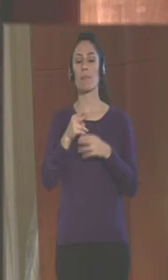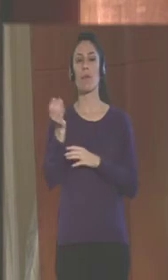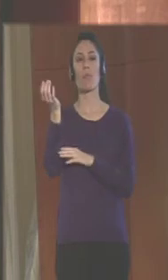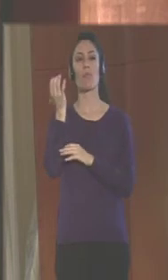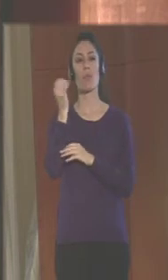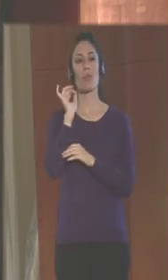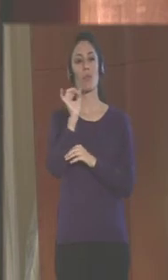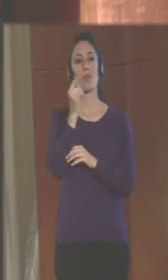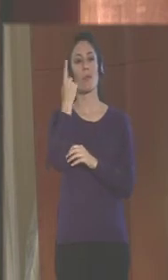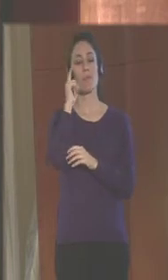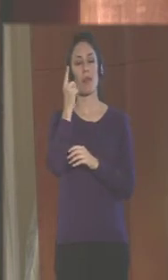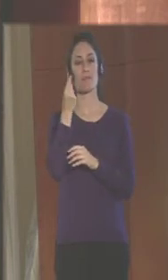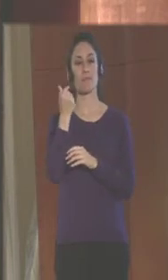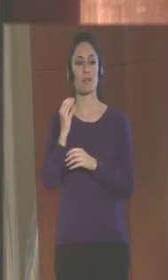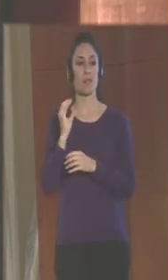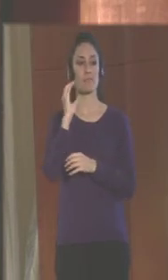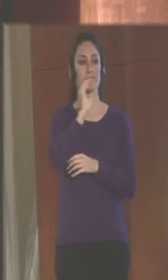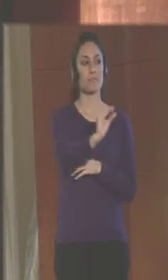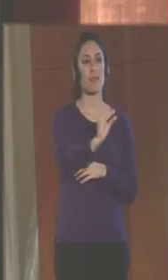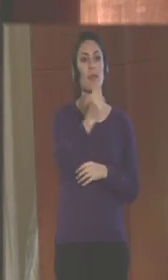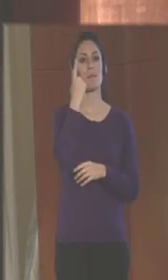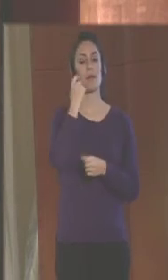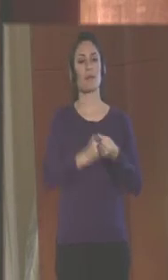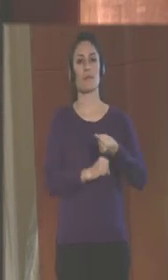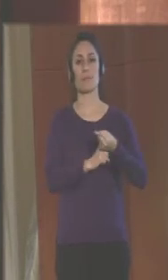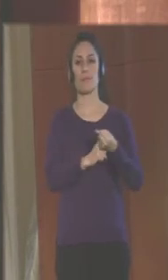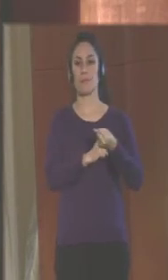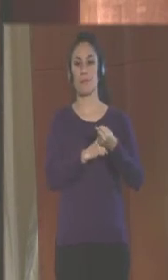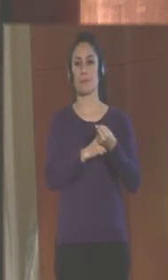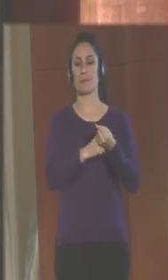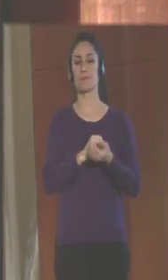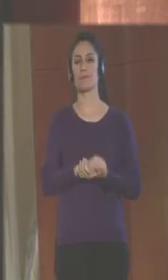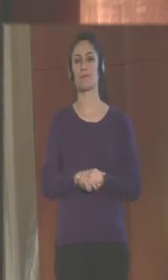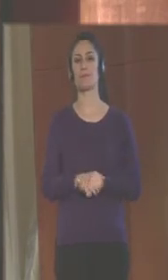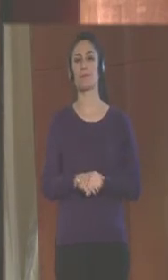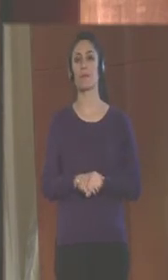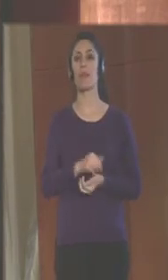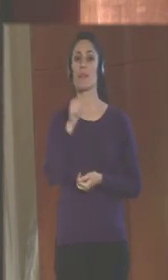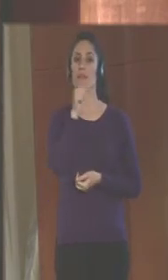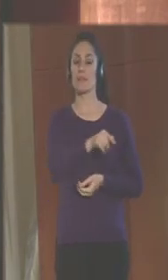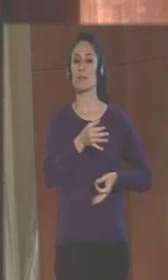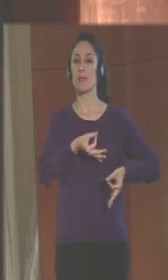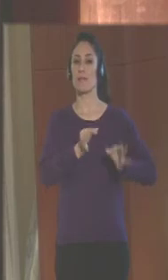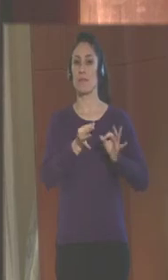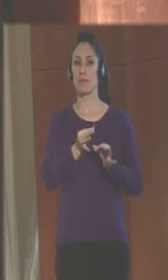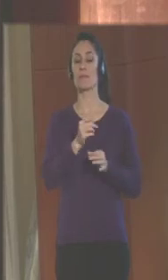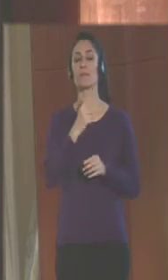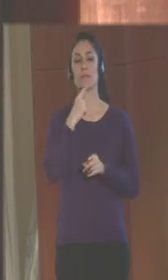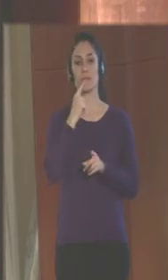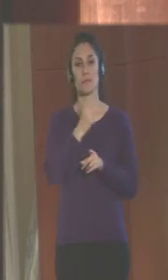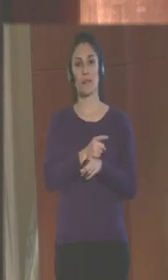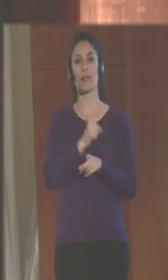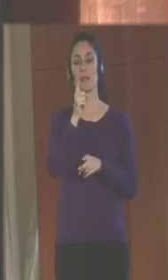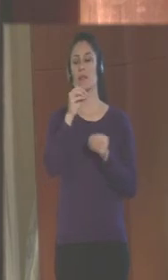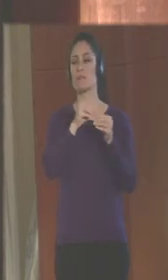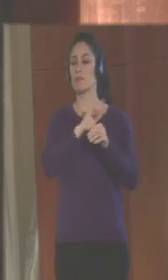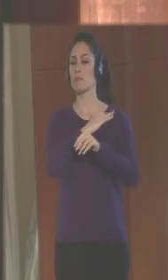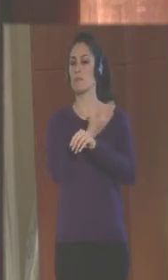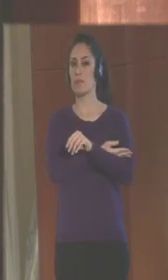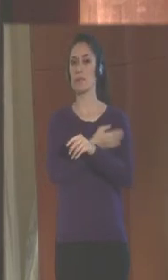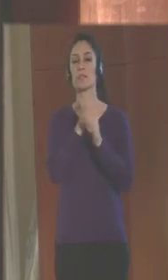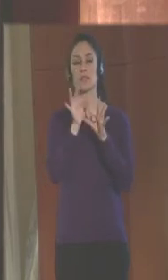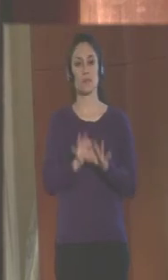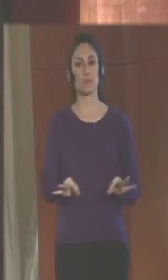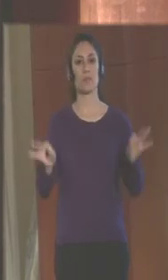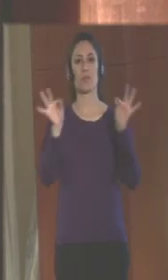of reinsurance, and another program to transfer some of these to the financial markets. And so efforts have been